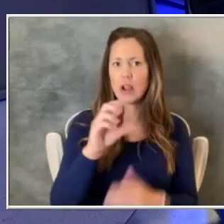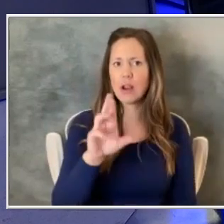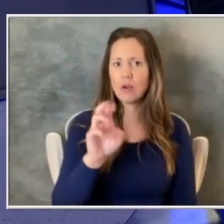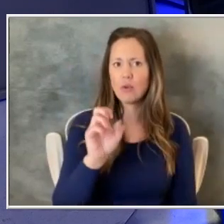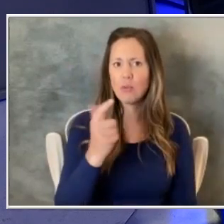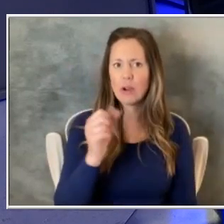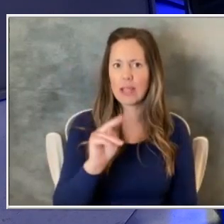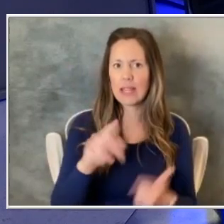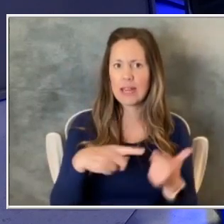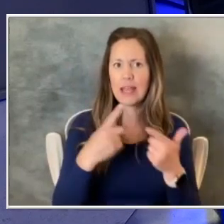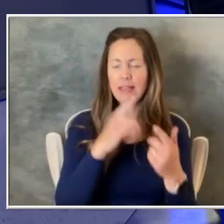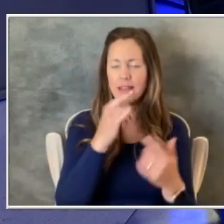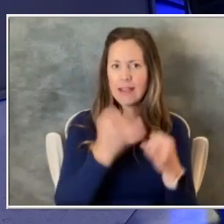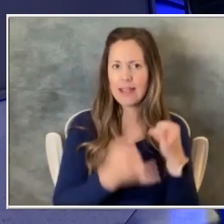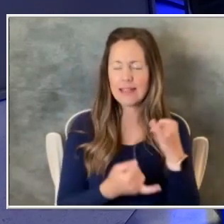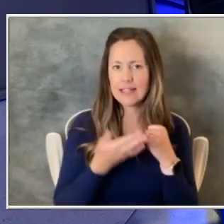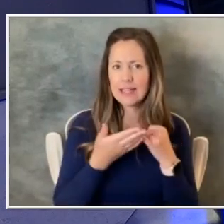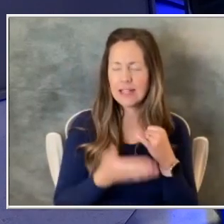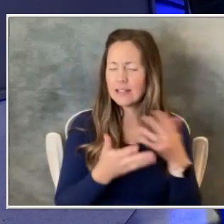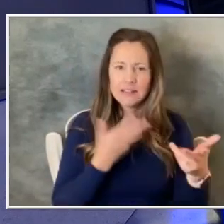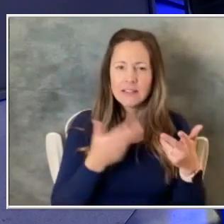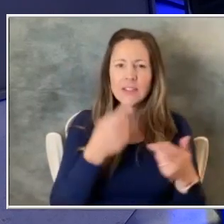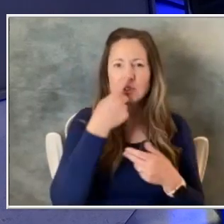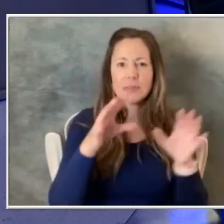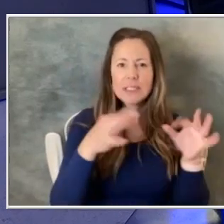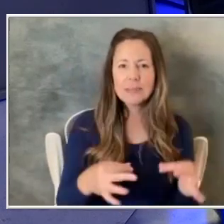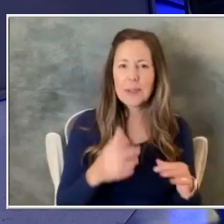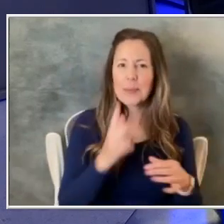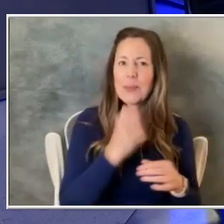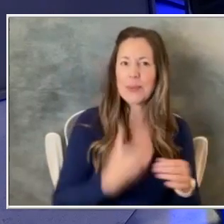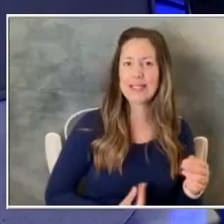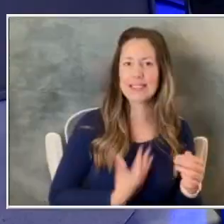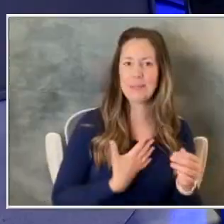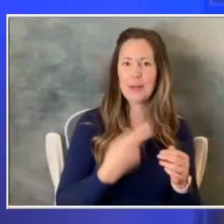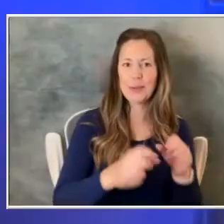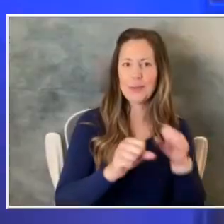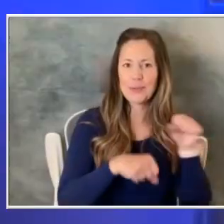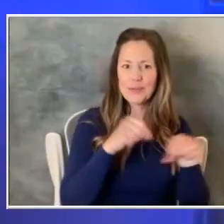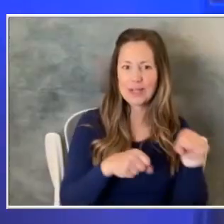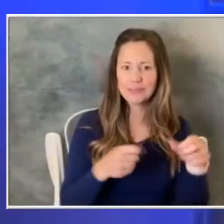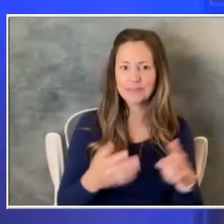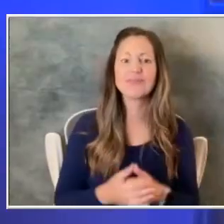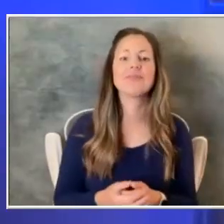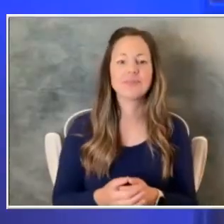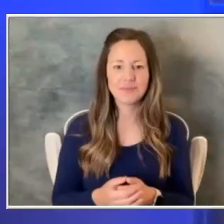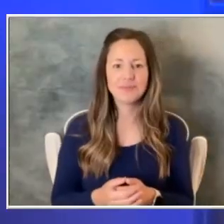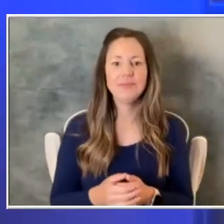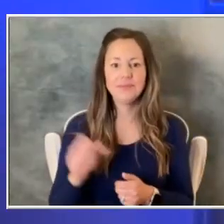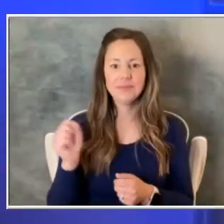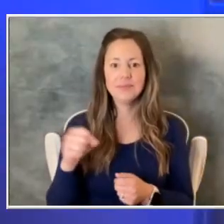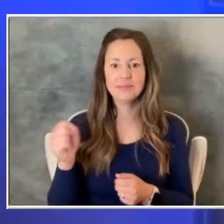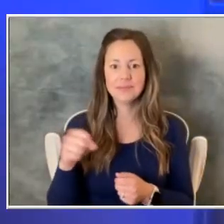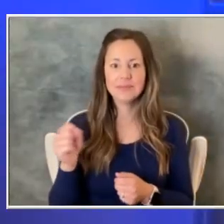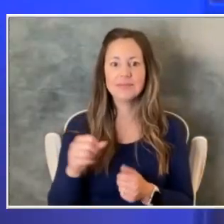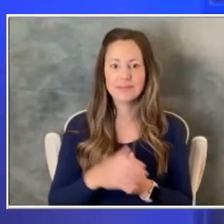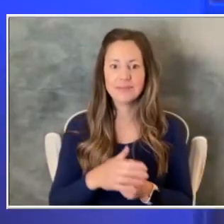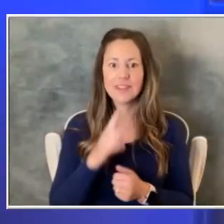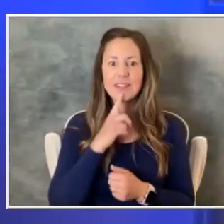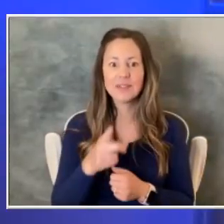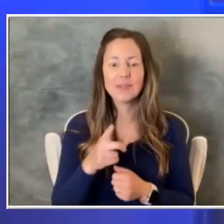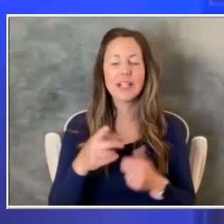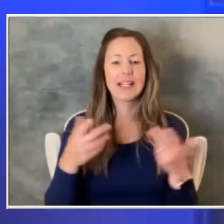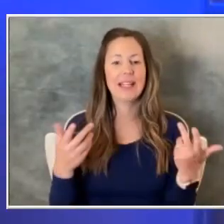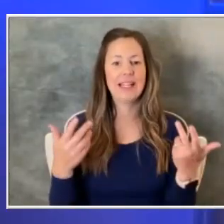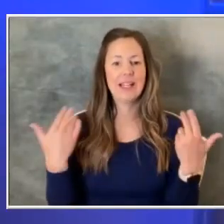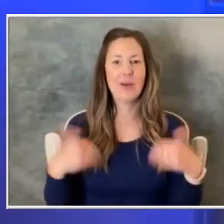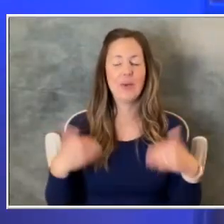in Oregon. Tell us a little bit about who inspired you to ride. Yeah, so the whys are what makes this ride really special.